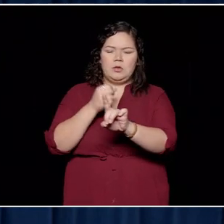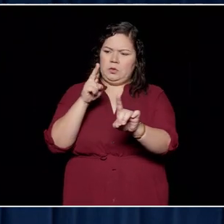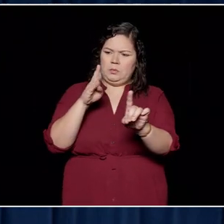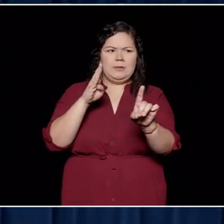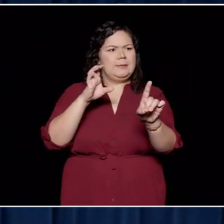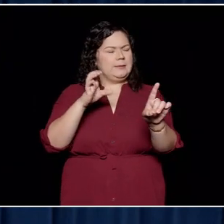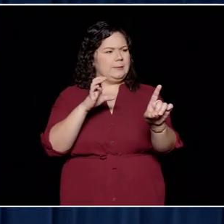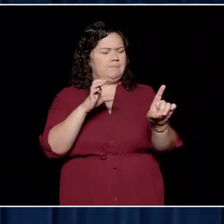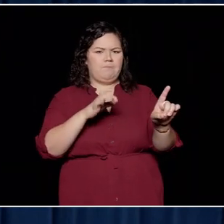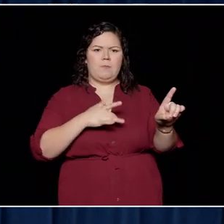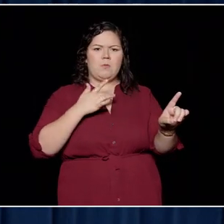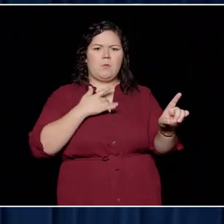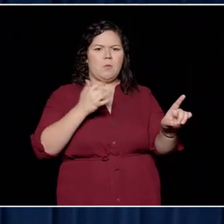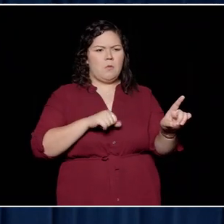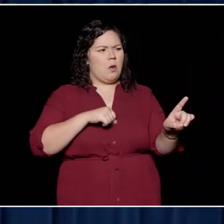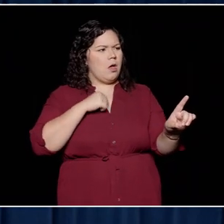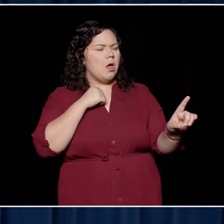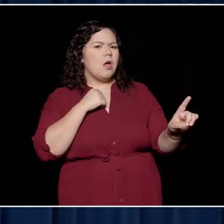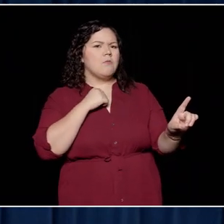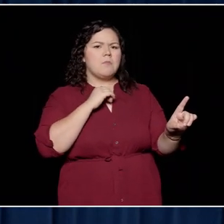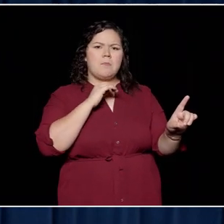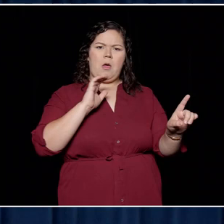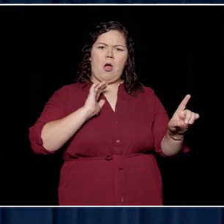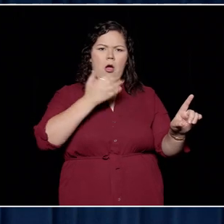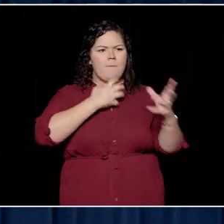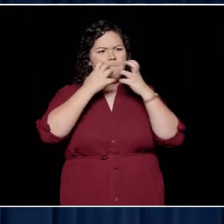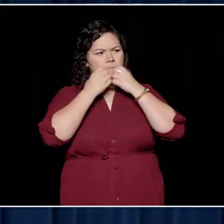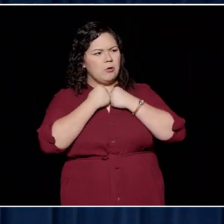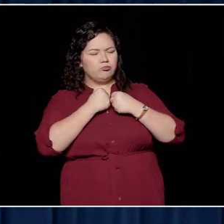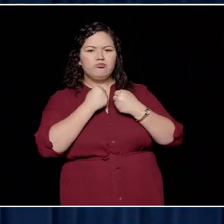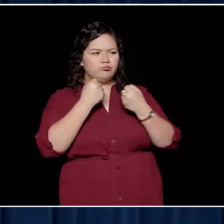fulfill, nor the principles they upheld.